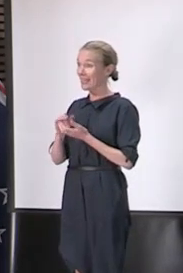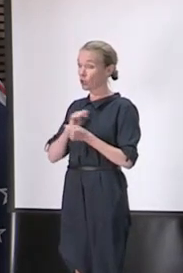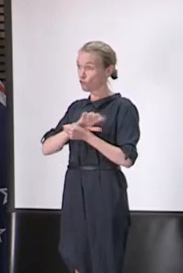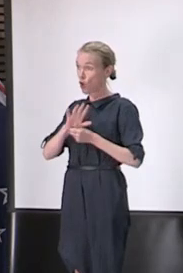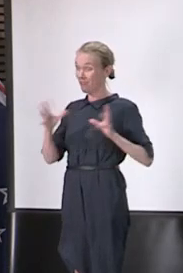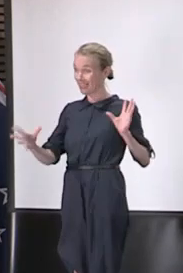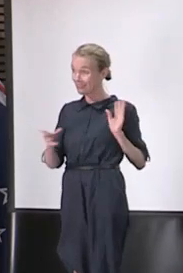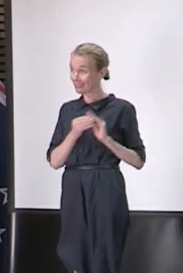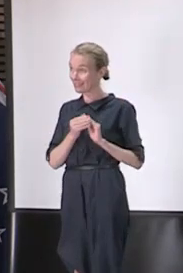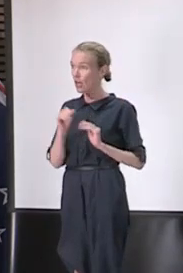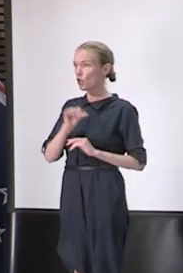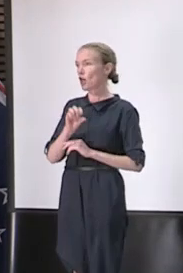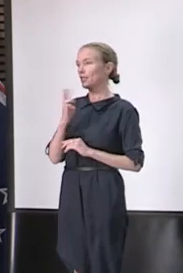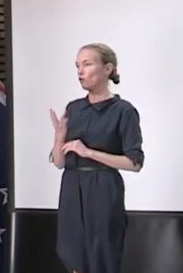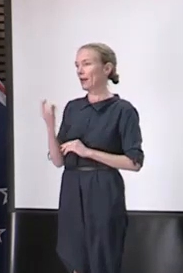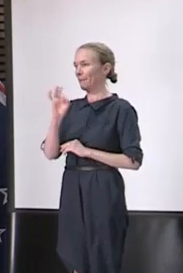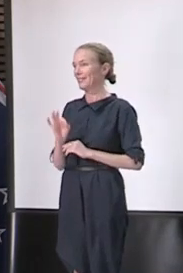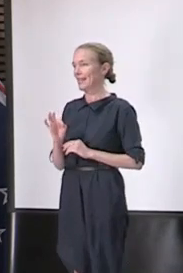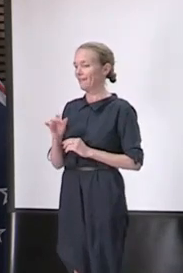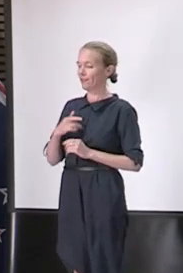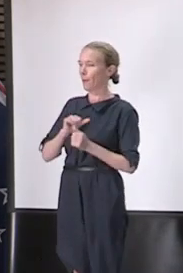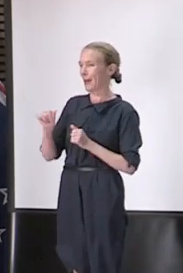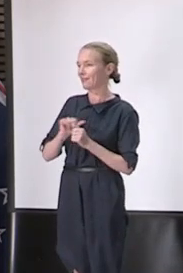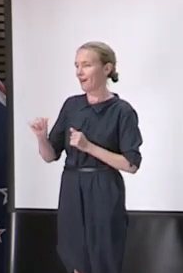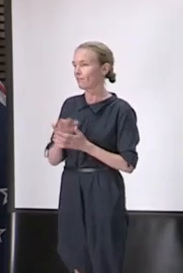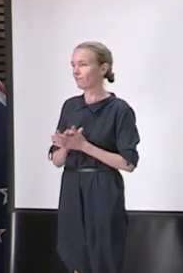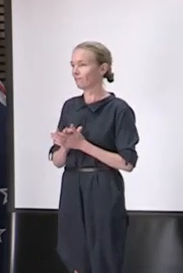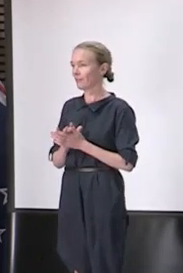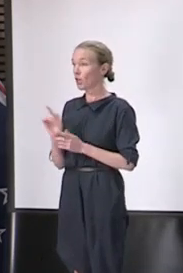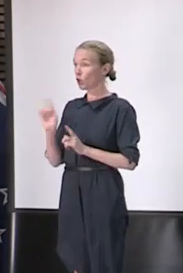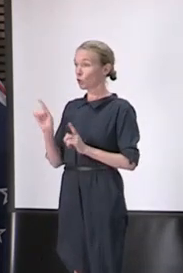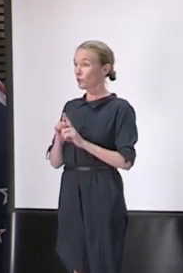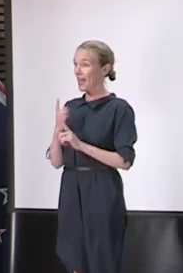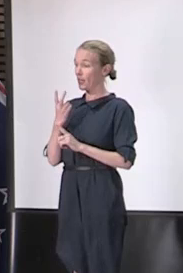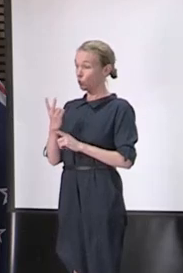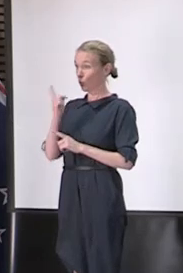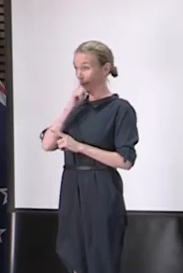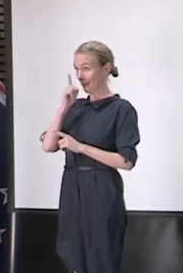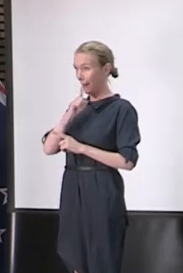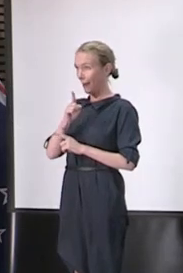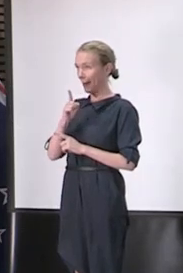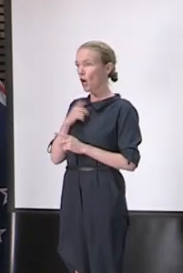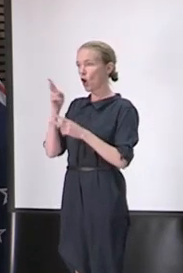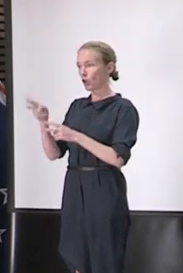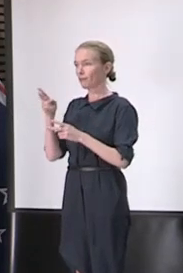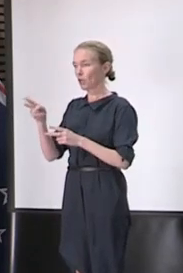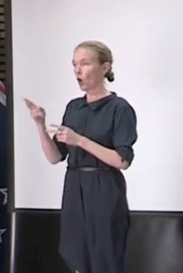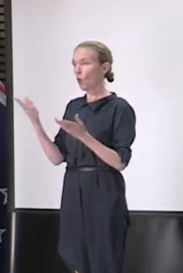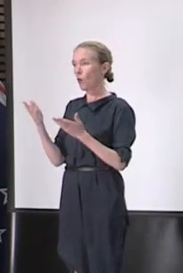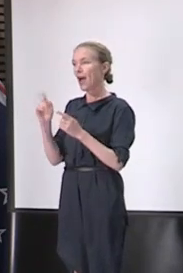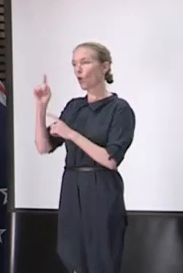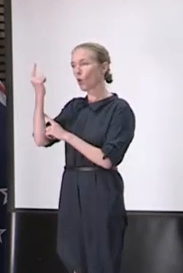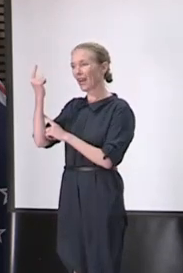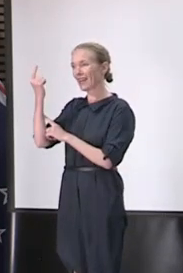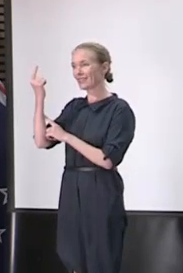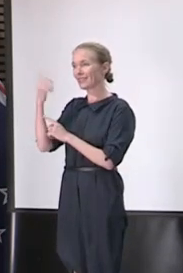recovered. Today, there are just two people receiving hospital level care in Middlemore and North Shore hospitals, and